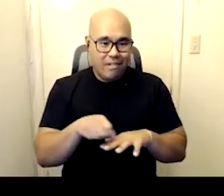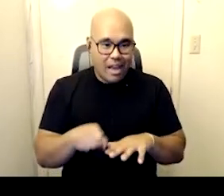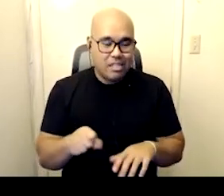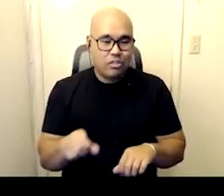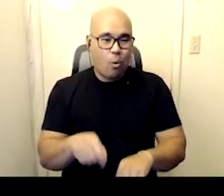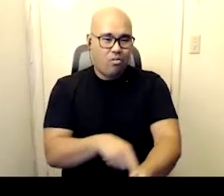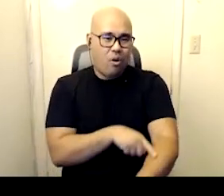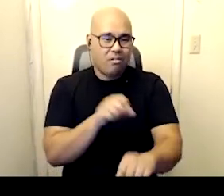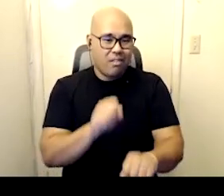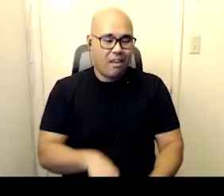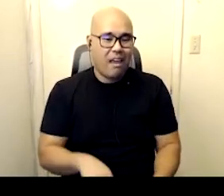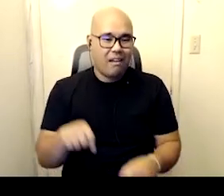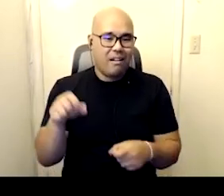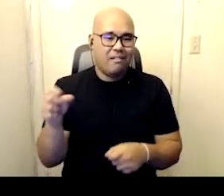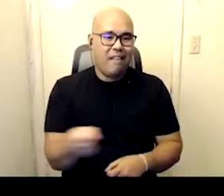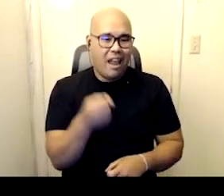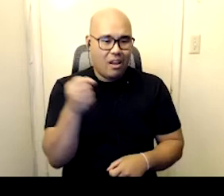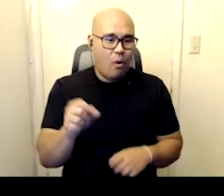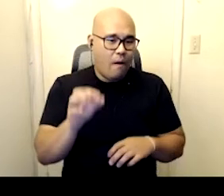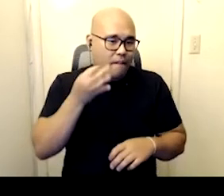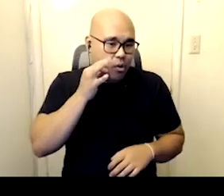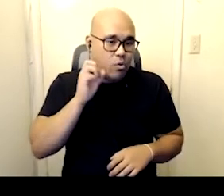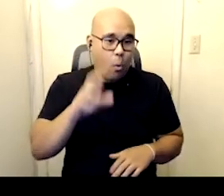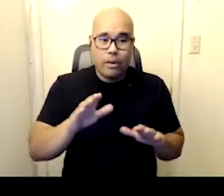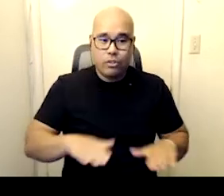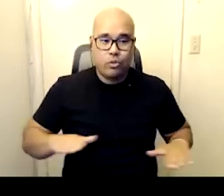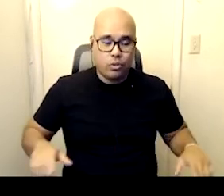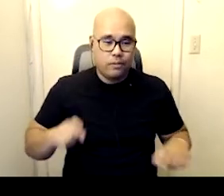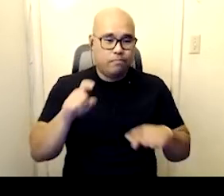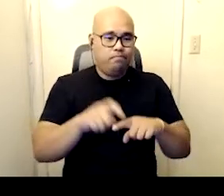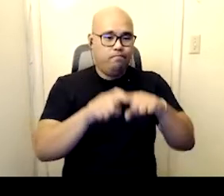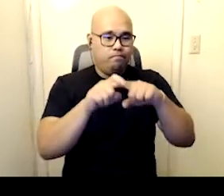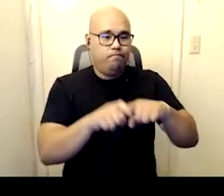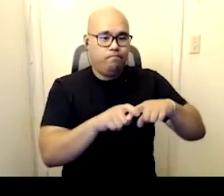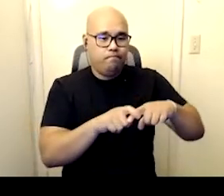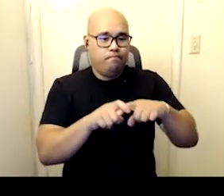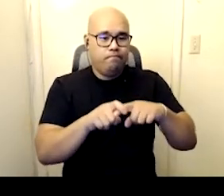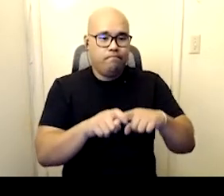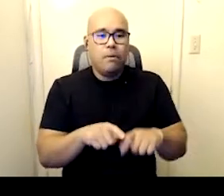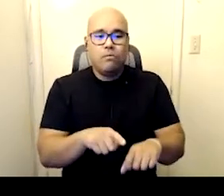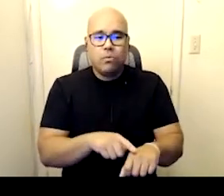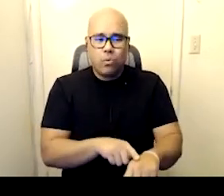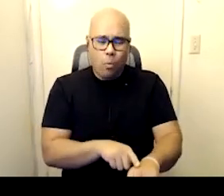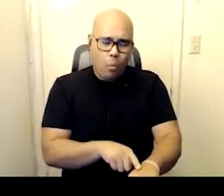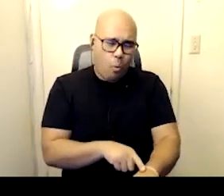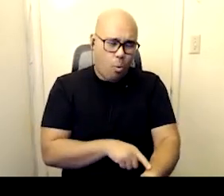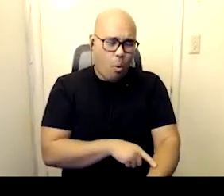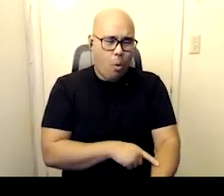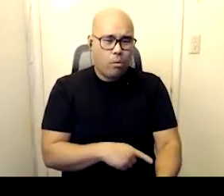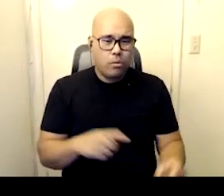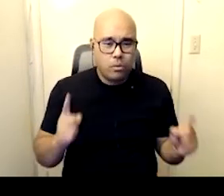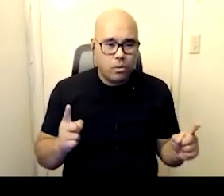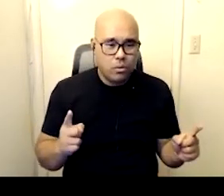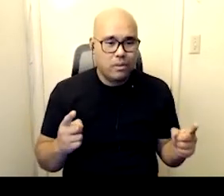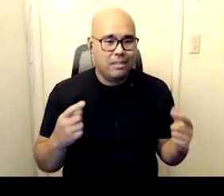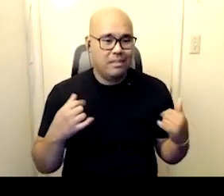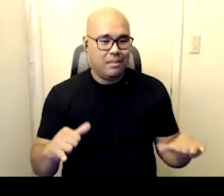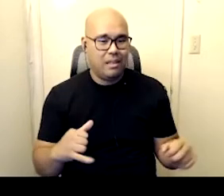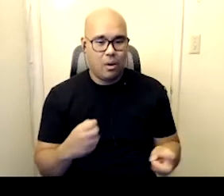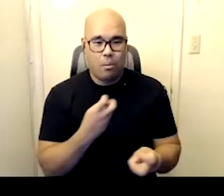they could dangle fruit or children. So long, still